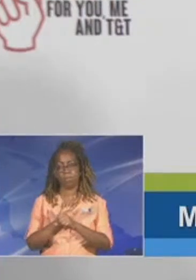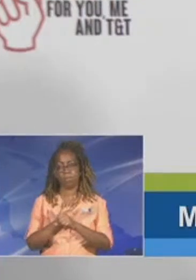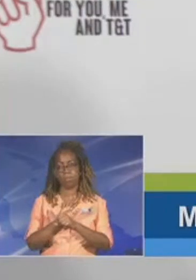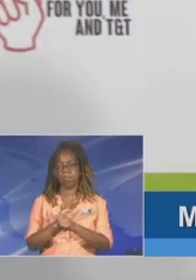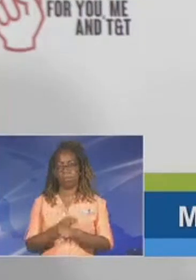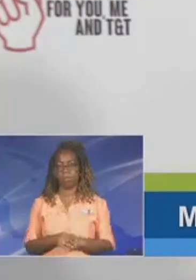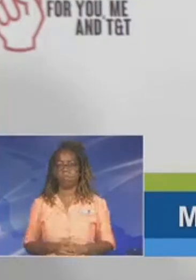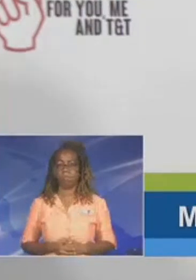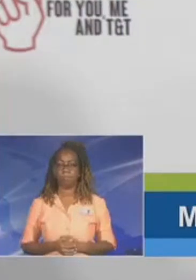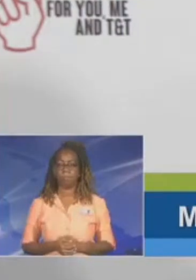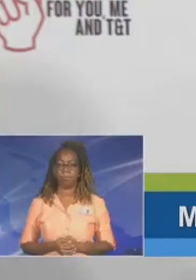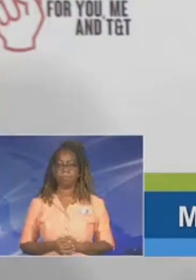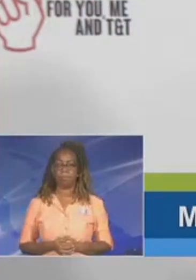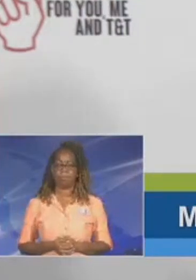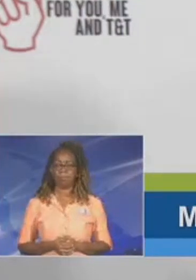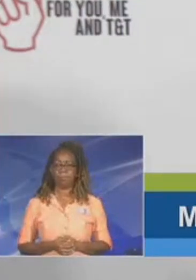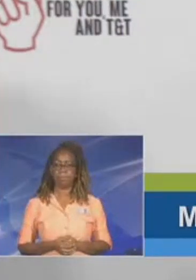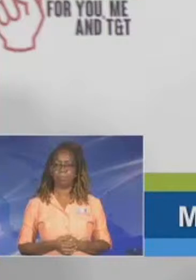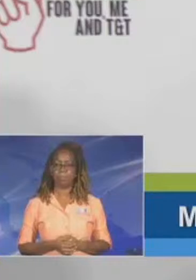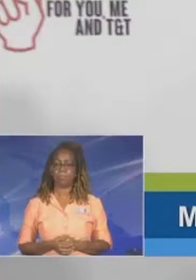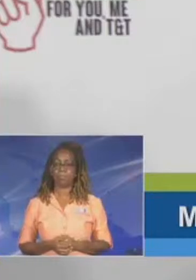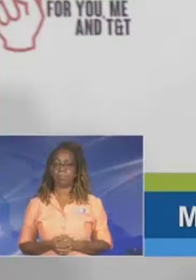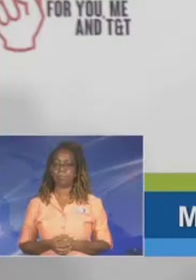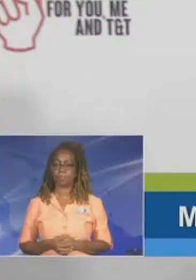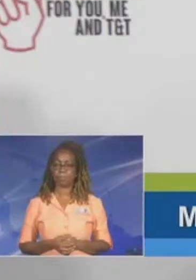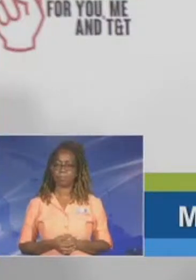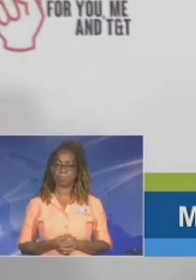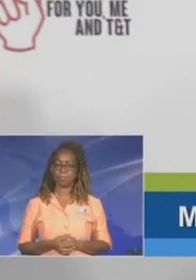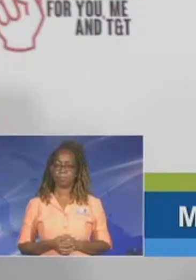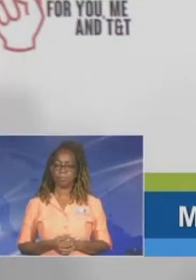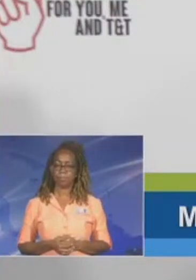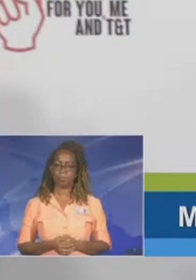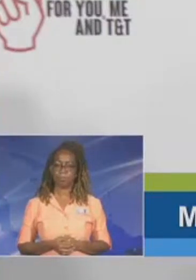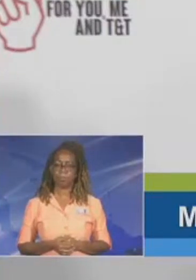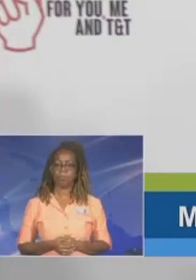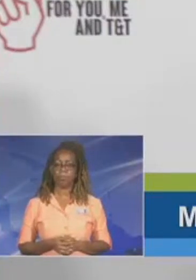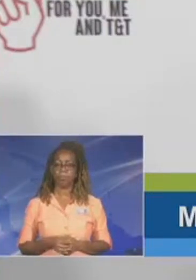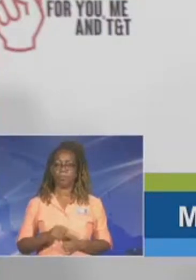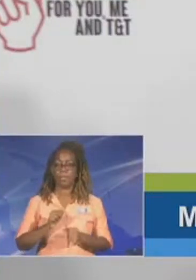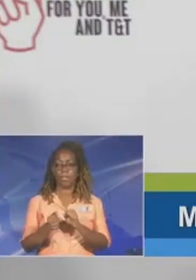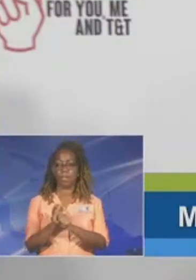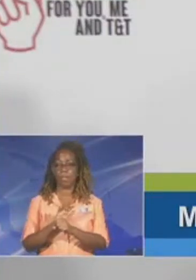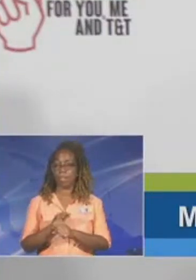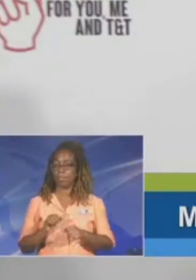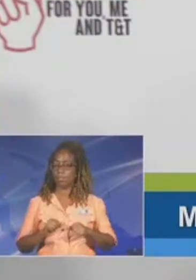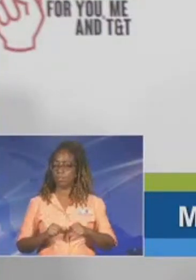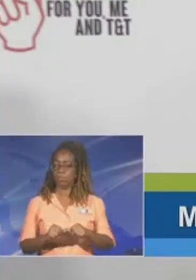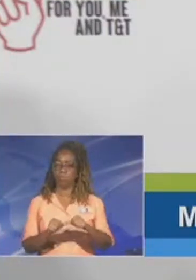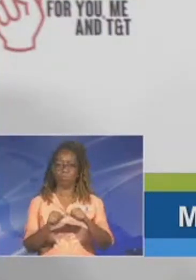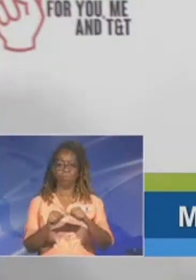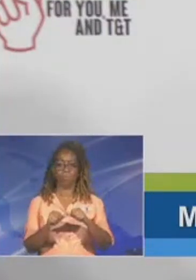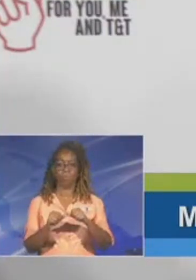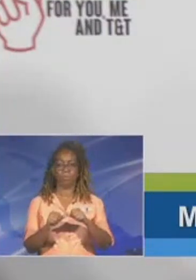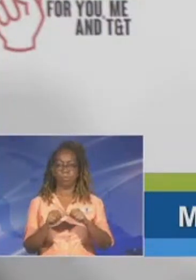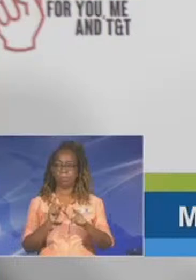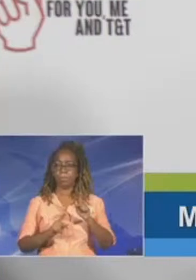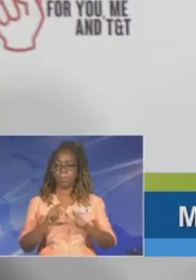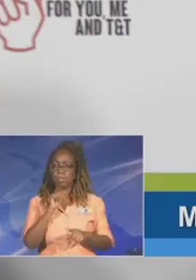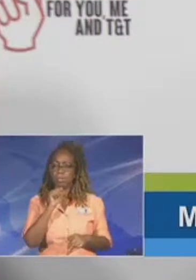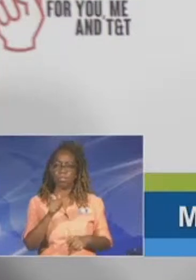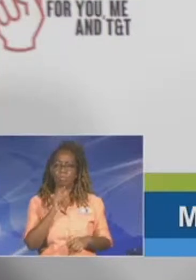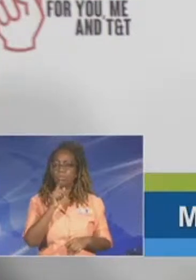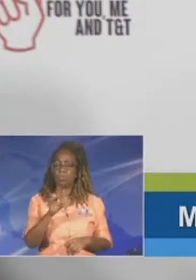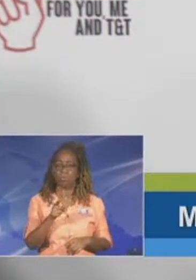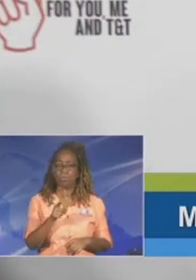confirmed with COVID-19. This virus continues to have a level of uncertainty, and we must be